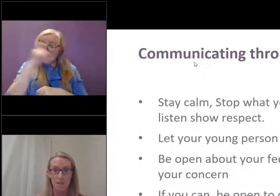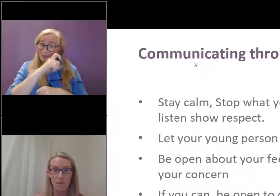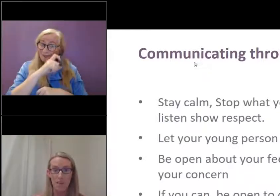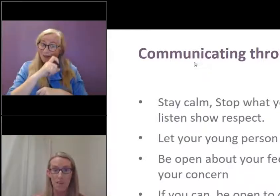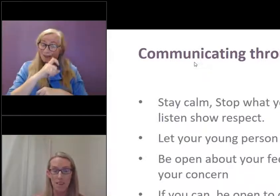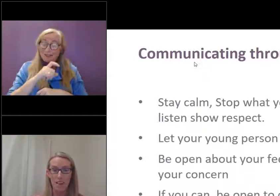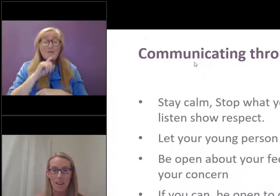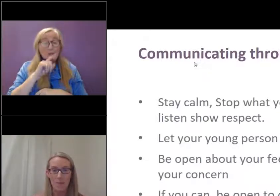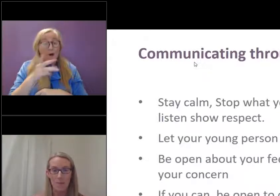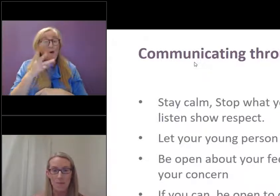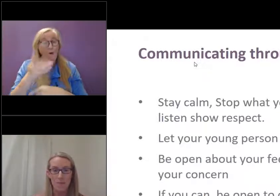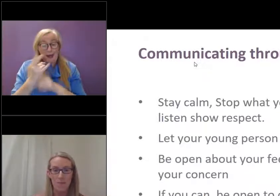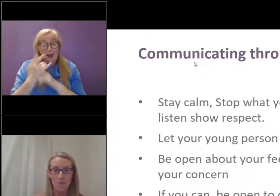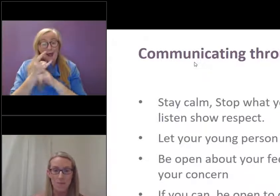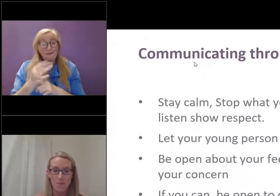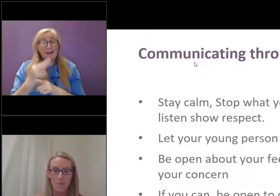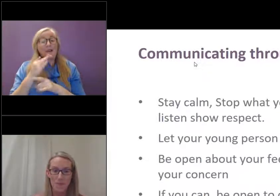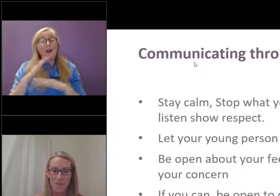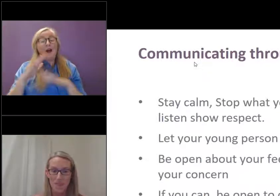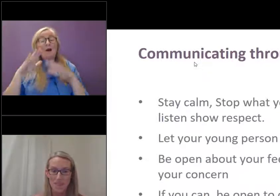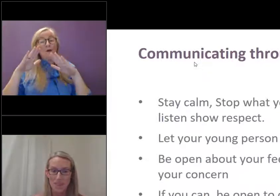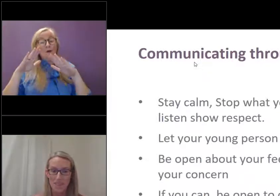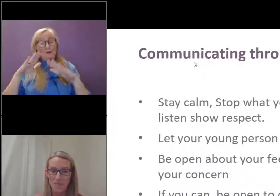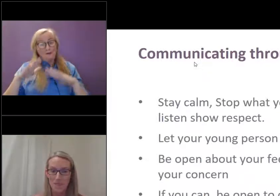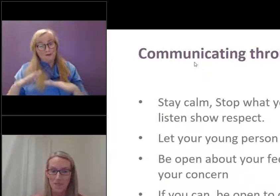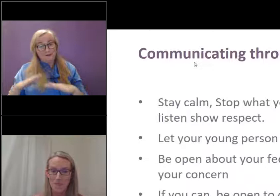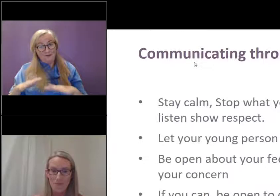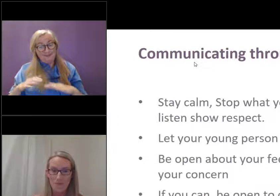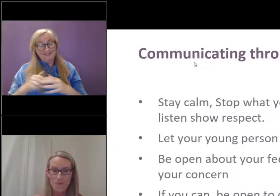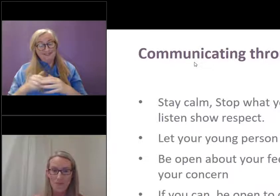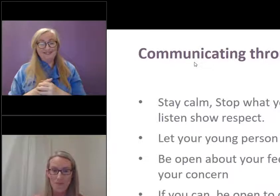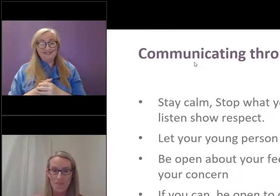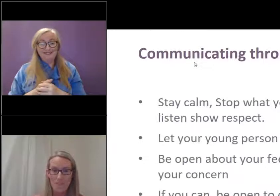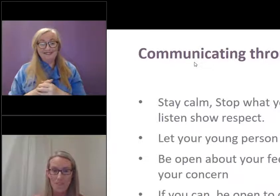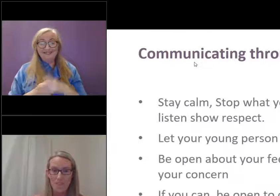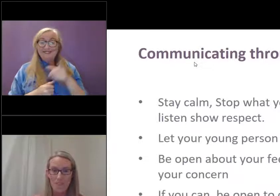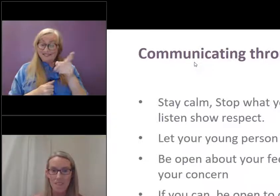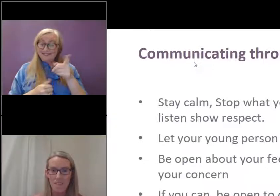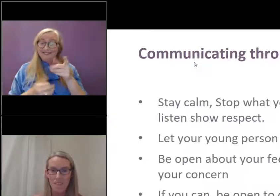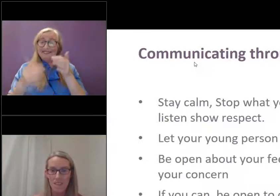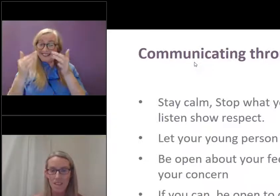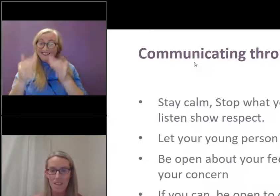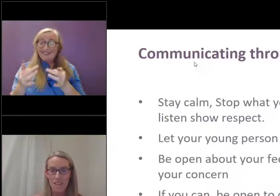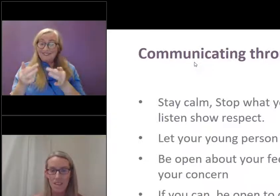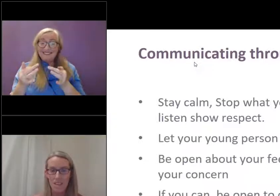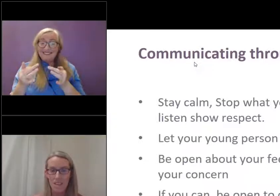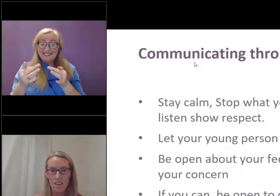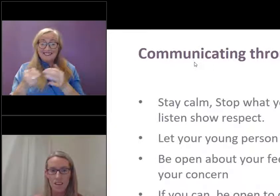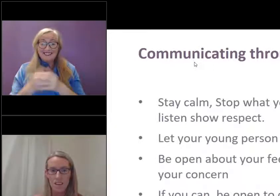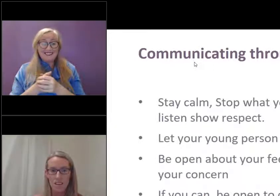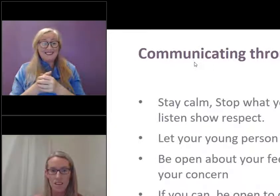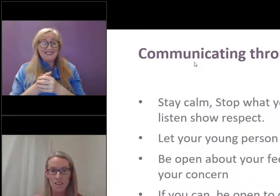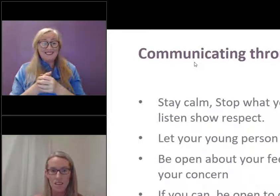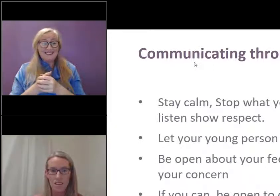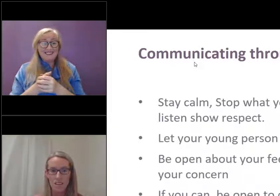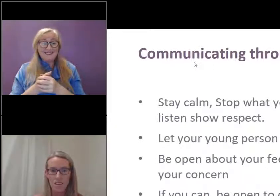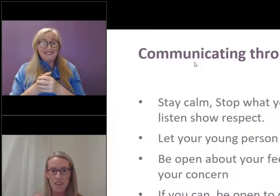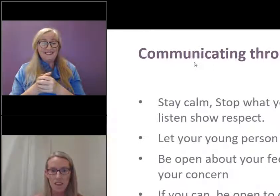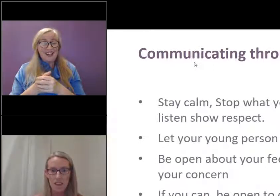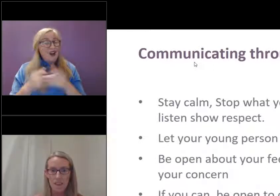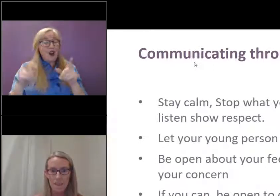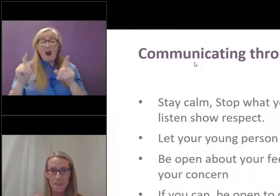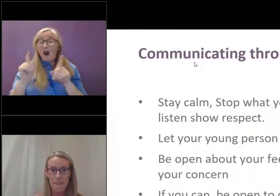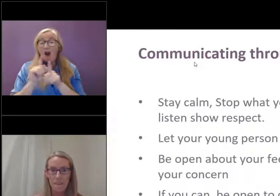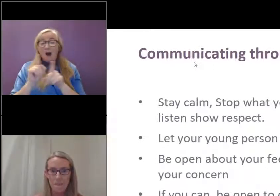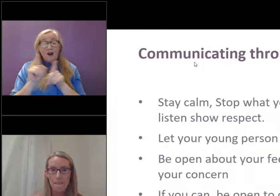really helpful, you know. Yeah, definitely. And there's certain things that you just have to say no,